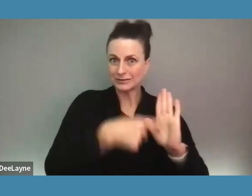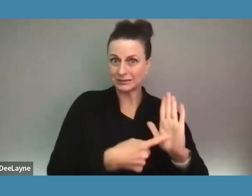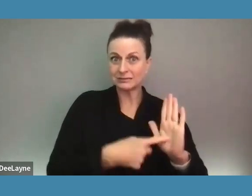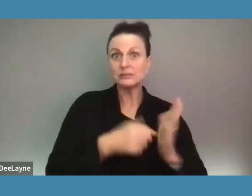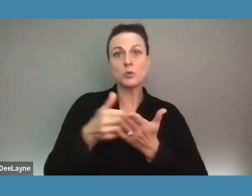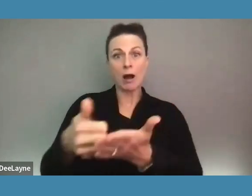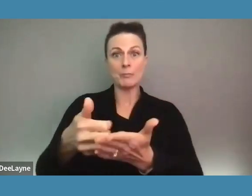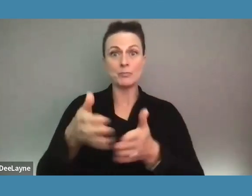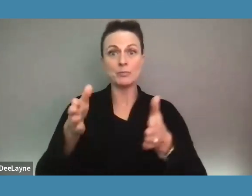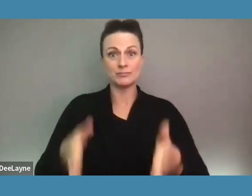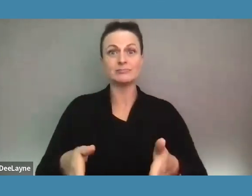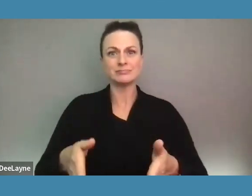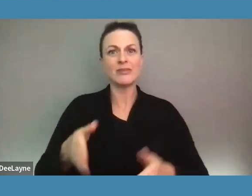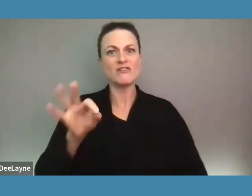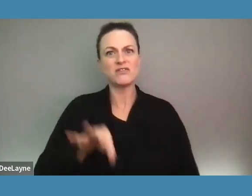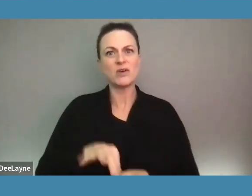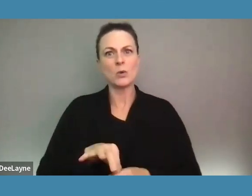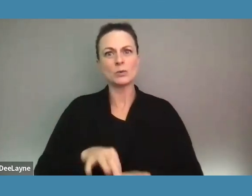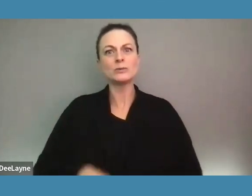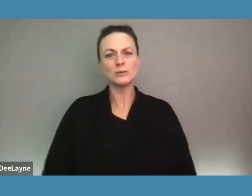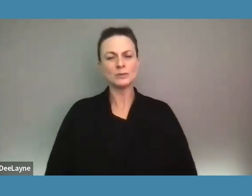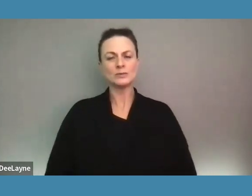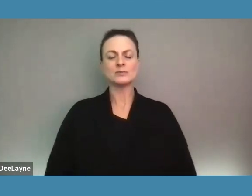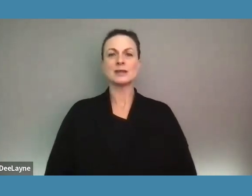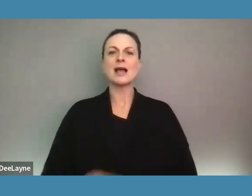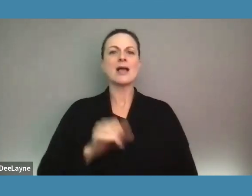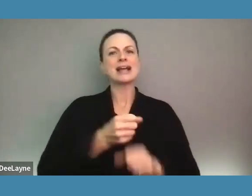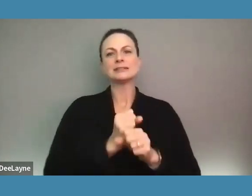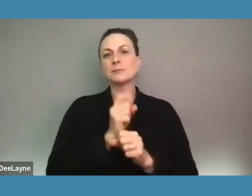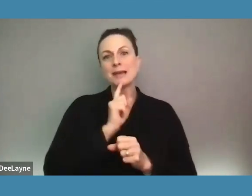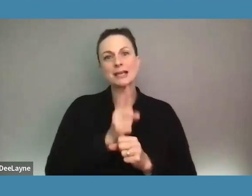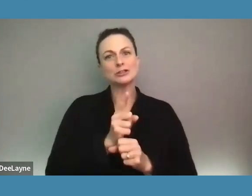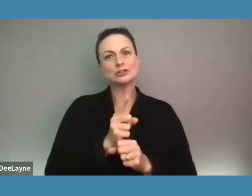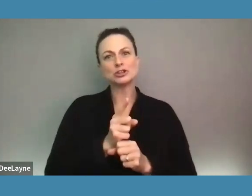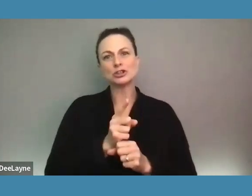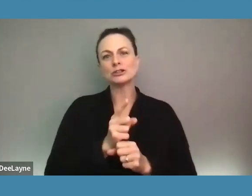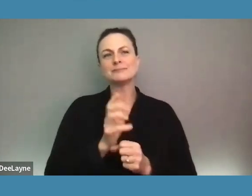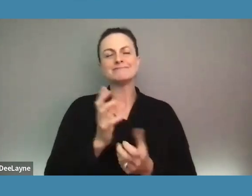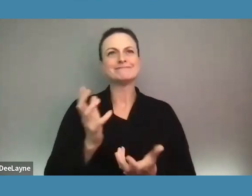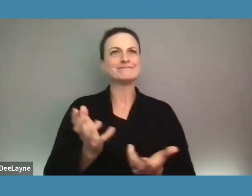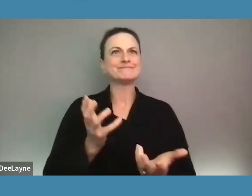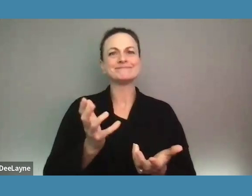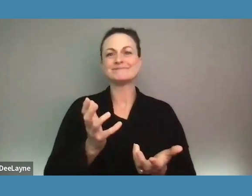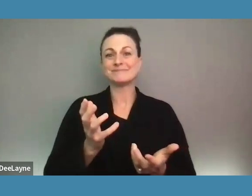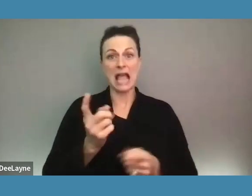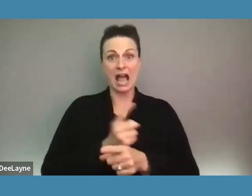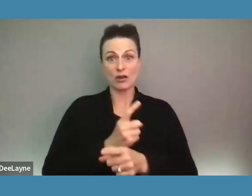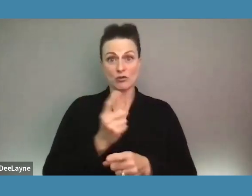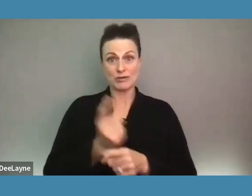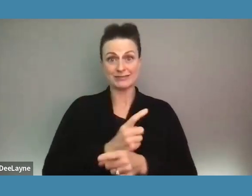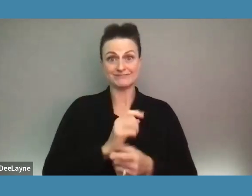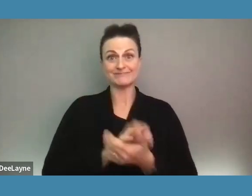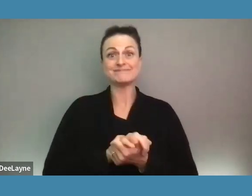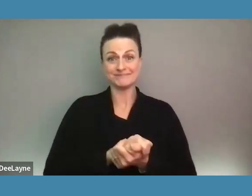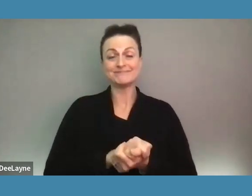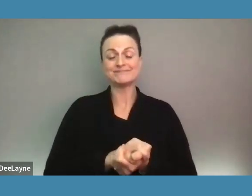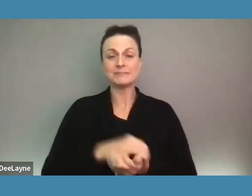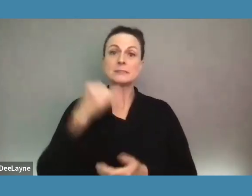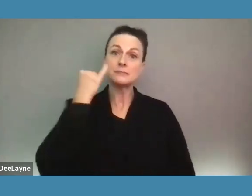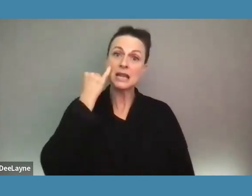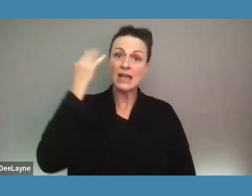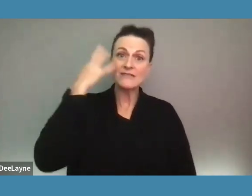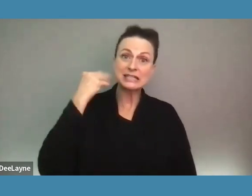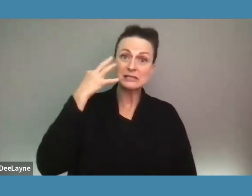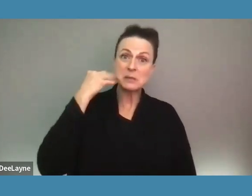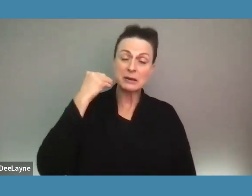and those are just making sure make sure that's accurate. If you experience